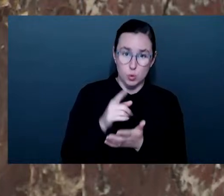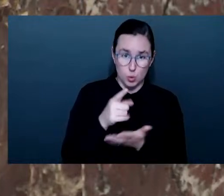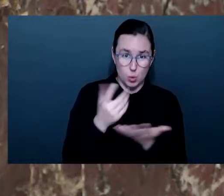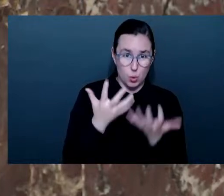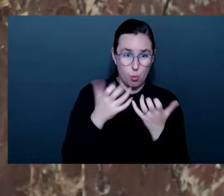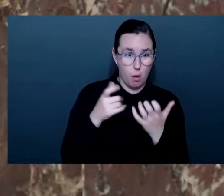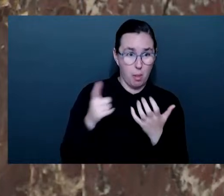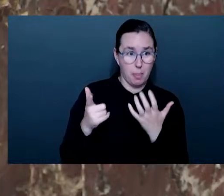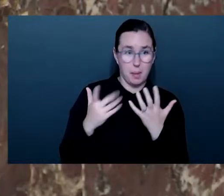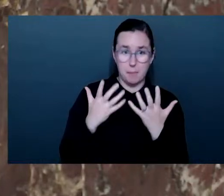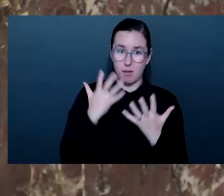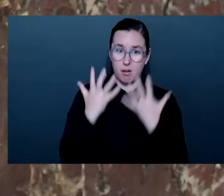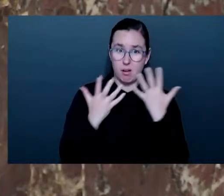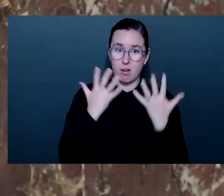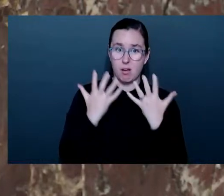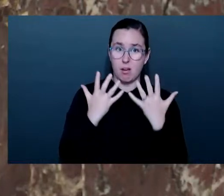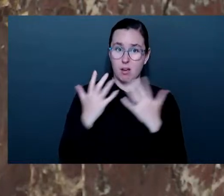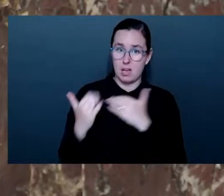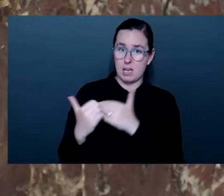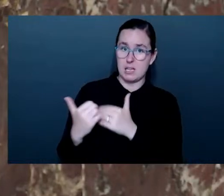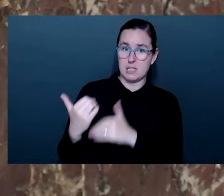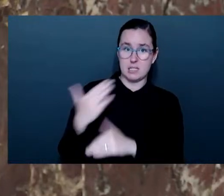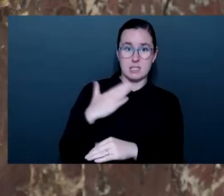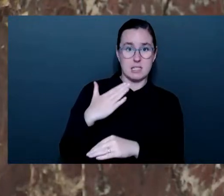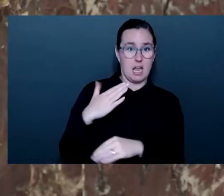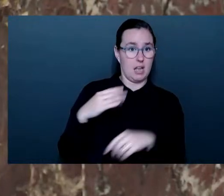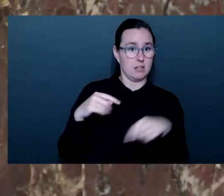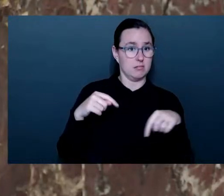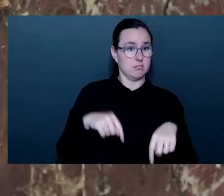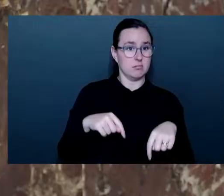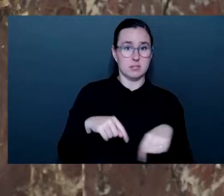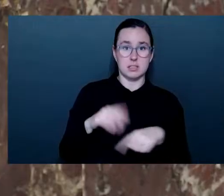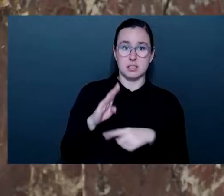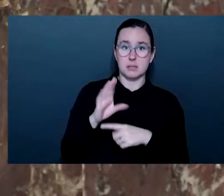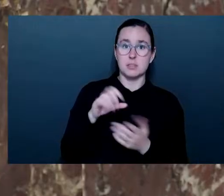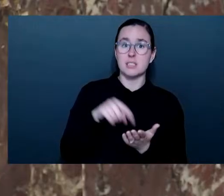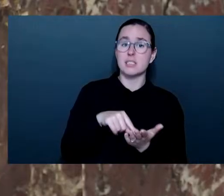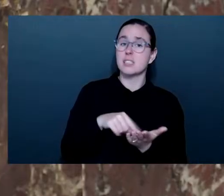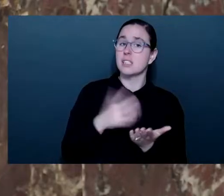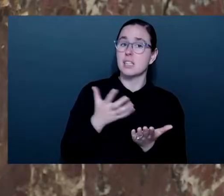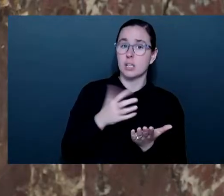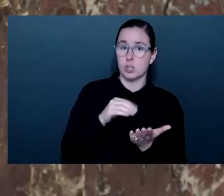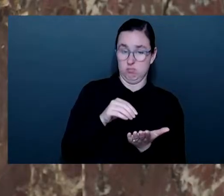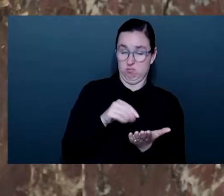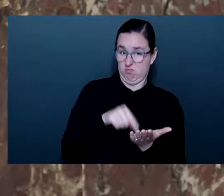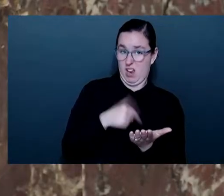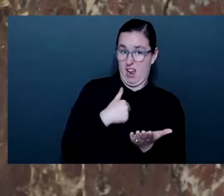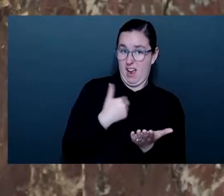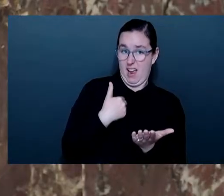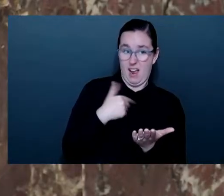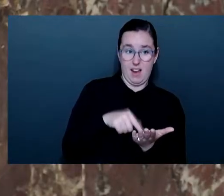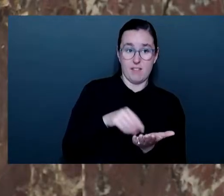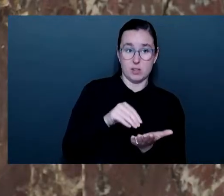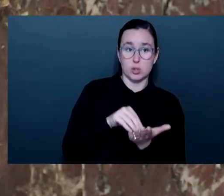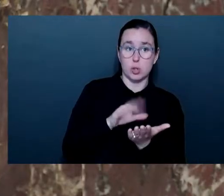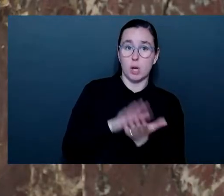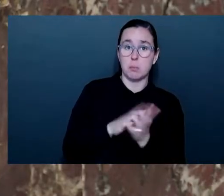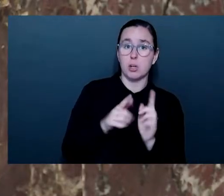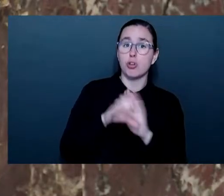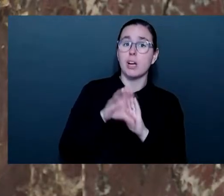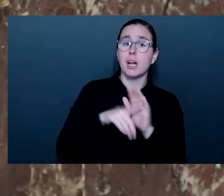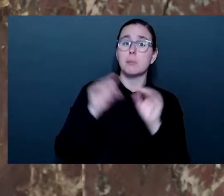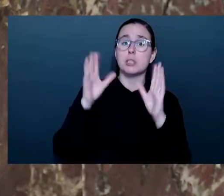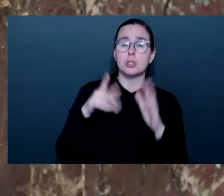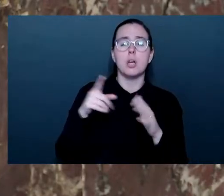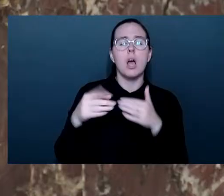government's own curriculum guidance for teachers. It instructs that students are to develop a, quote, mindset of